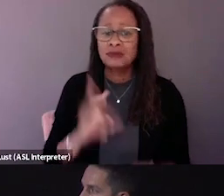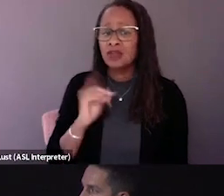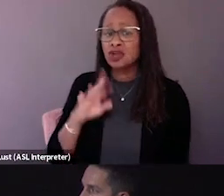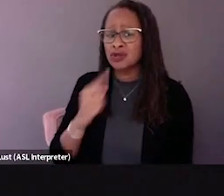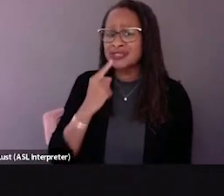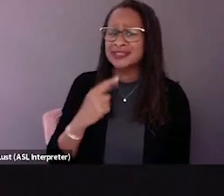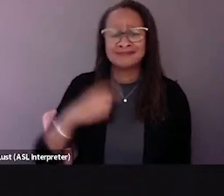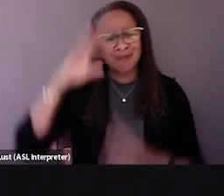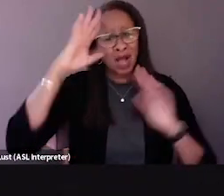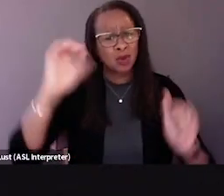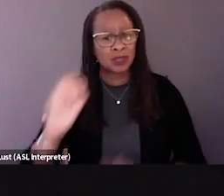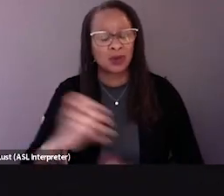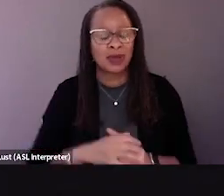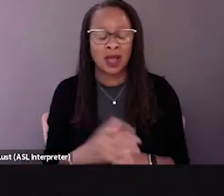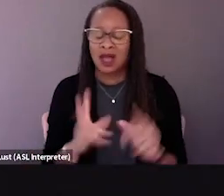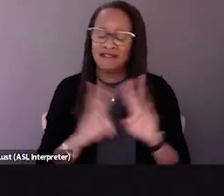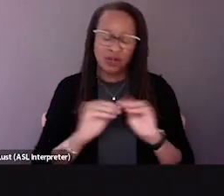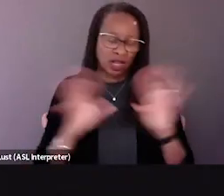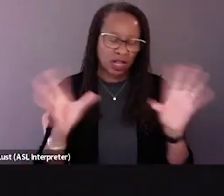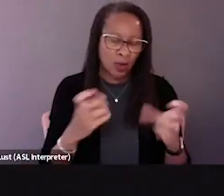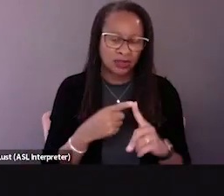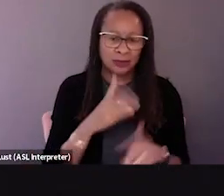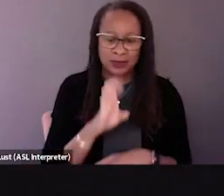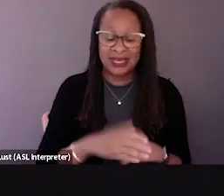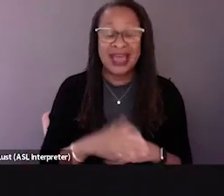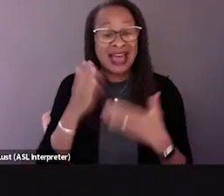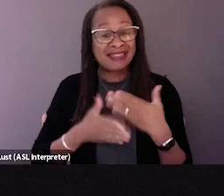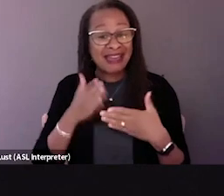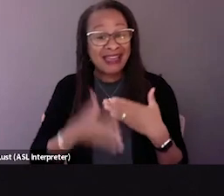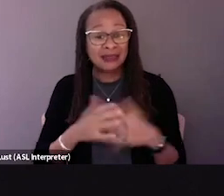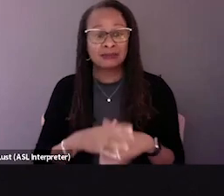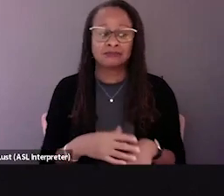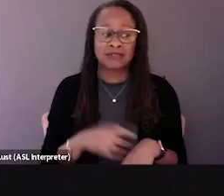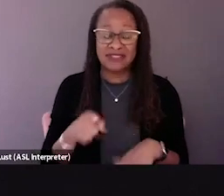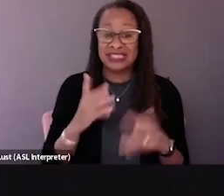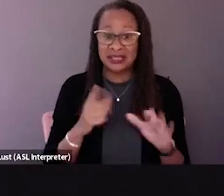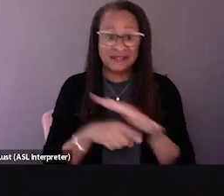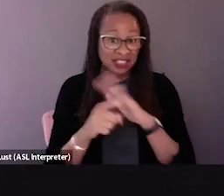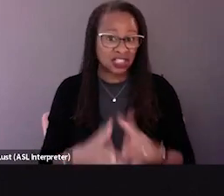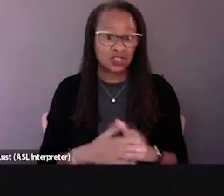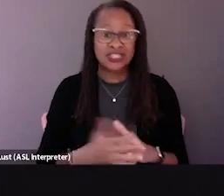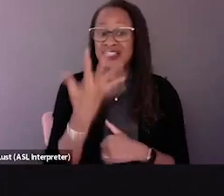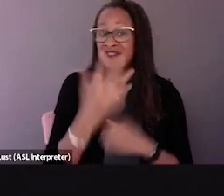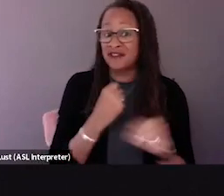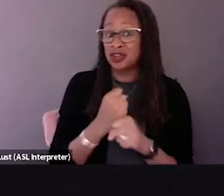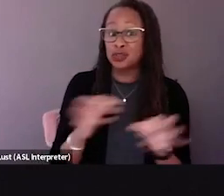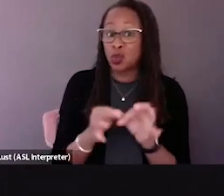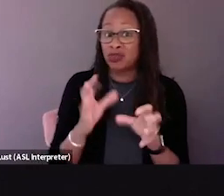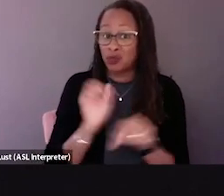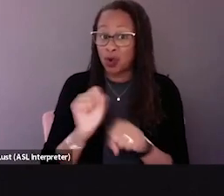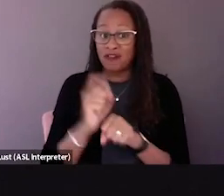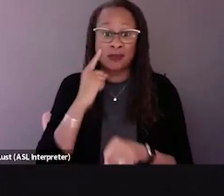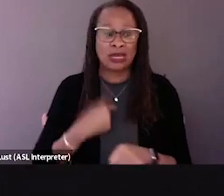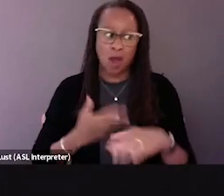something very clear. One of the things that we realized towards the end of this investigation, this is 5 years worth of work for me anyway, by the way, over 5 years worth of